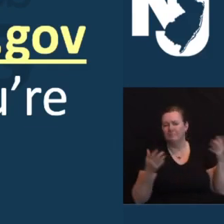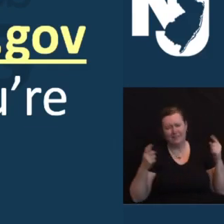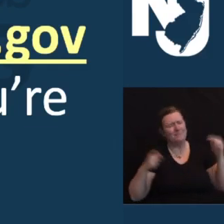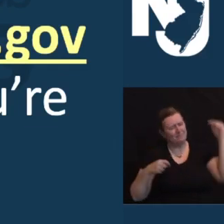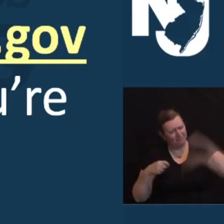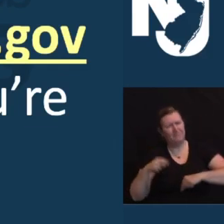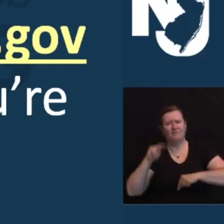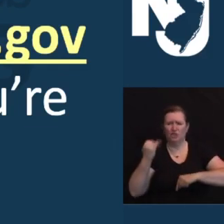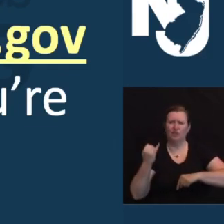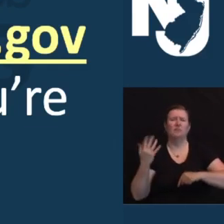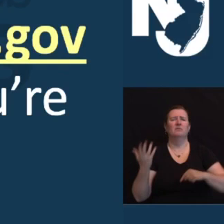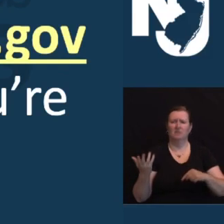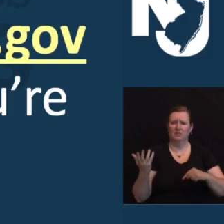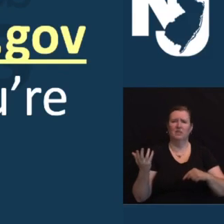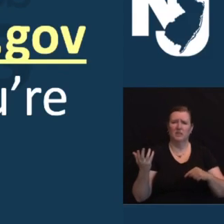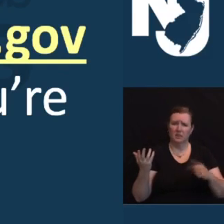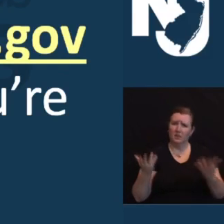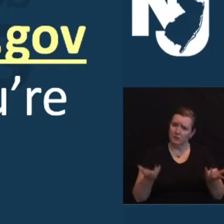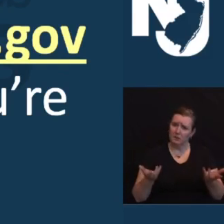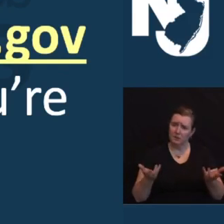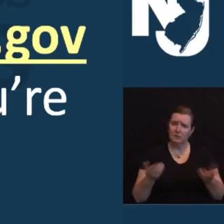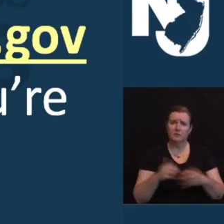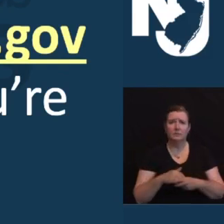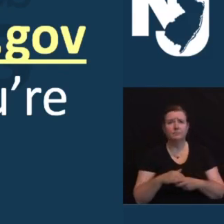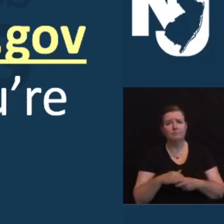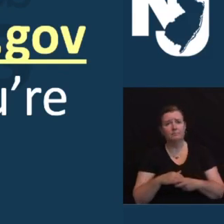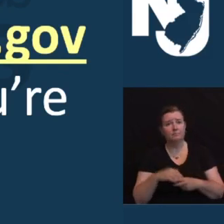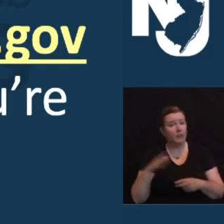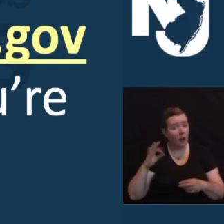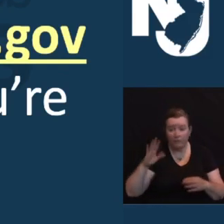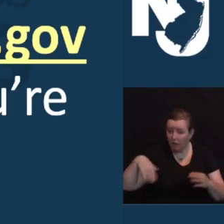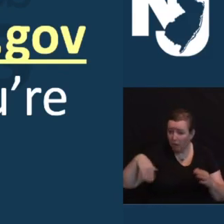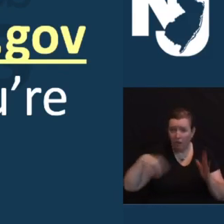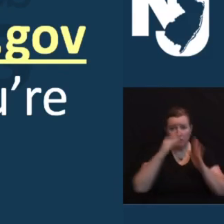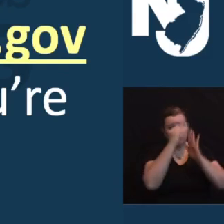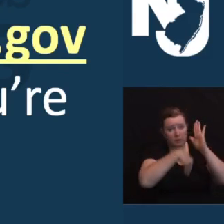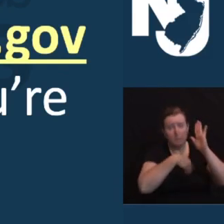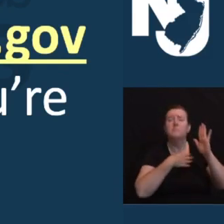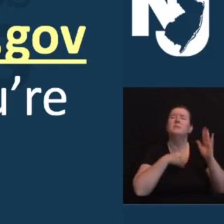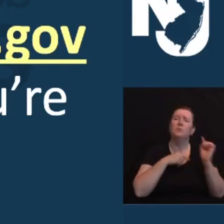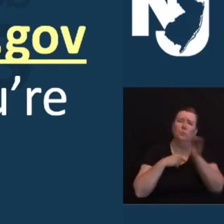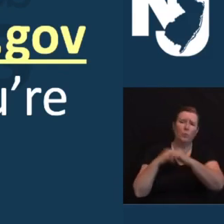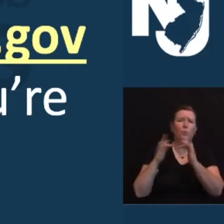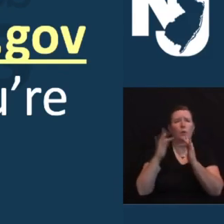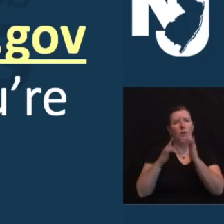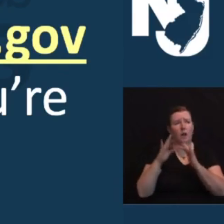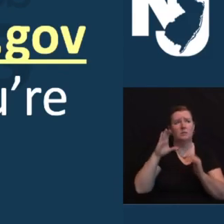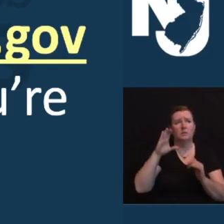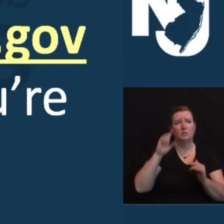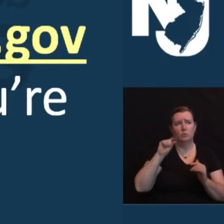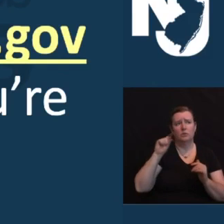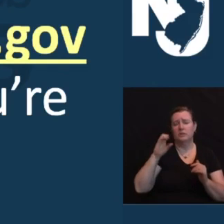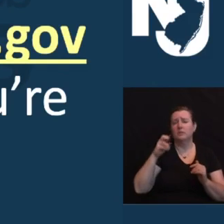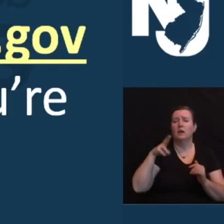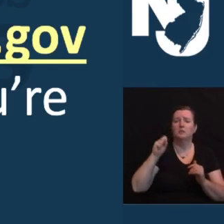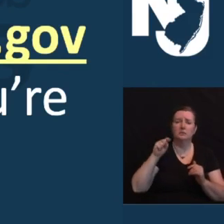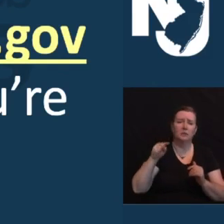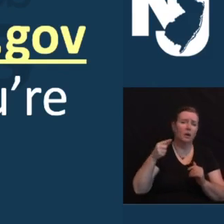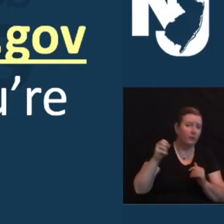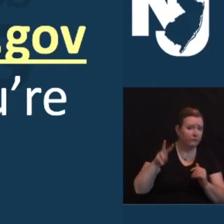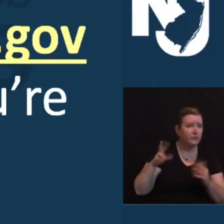2020census.gov if you haven't already done so and make sure you are counted. And if a census enumerator from within your own community knocks on your